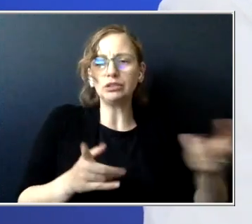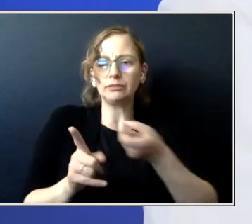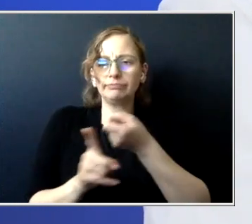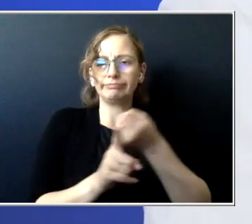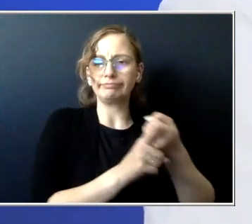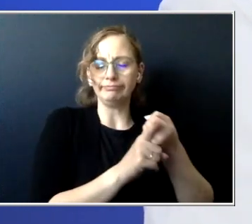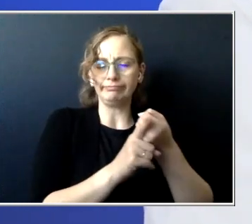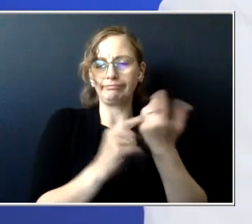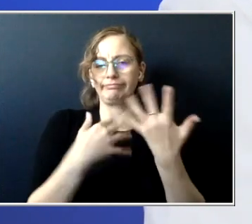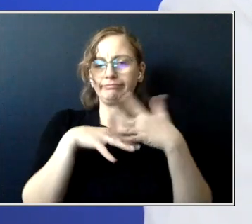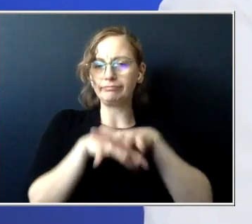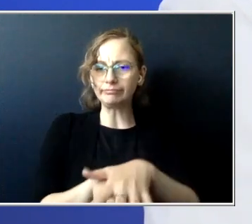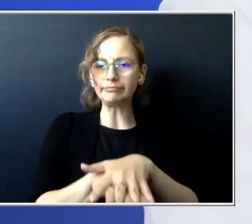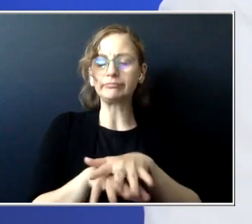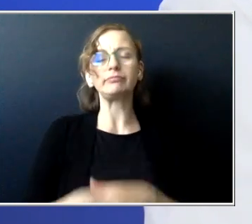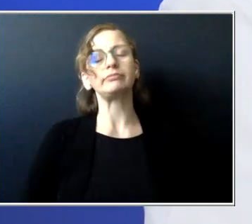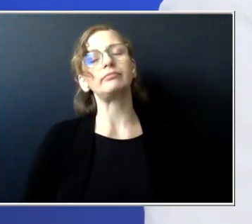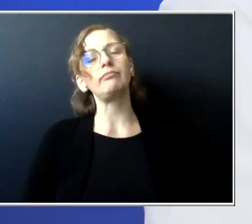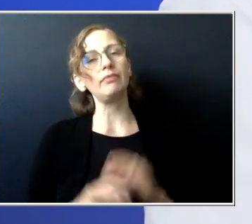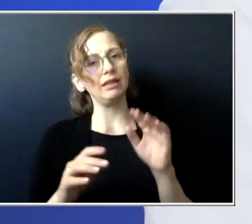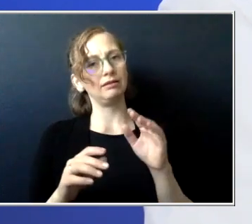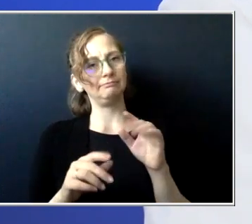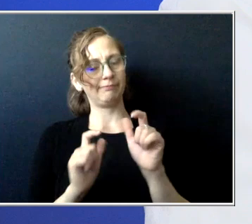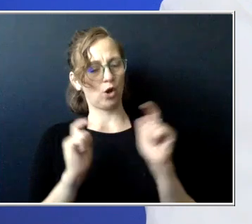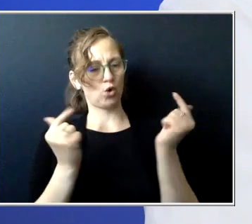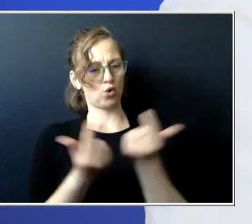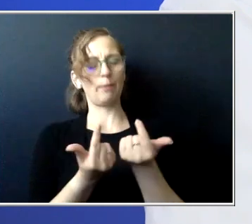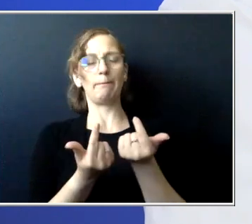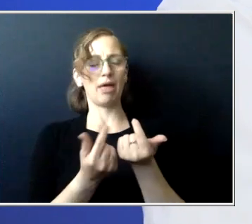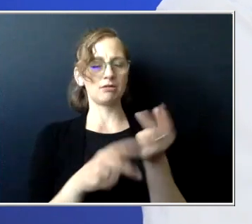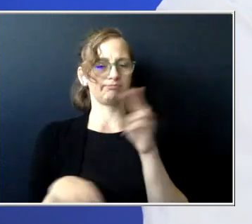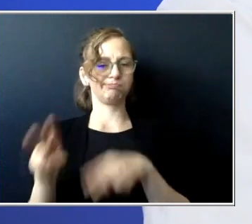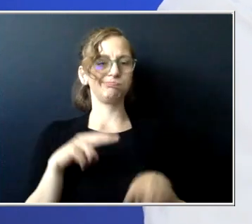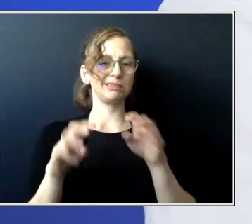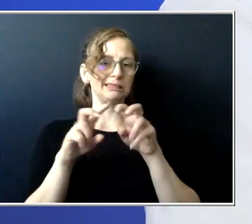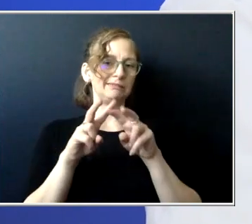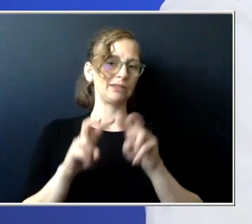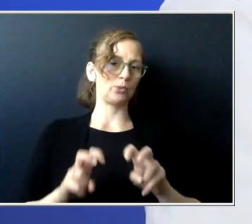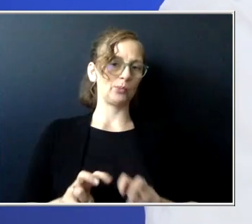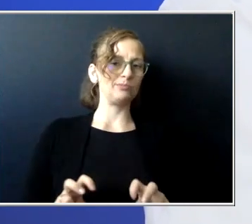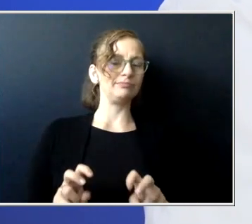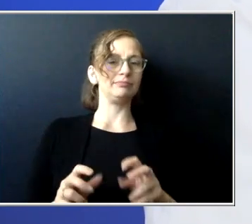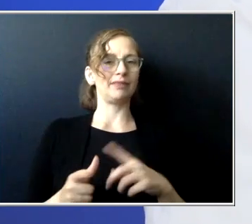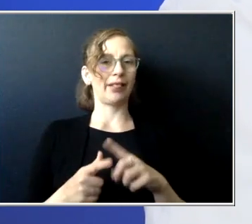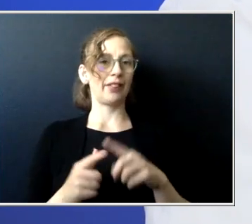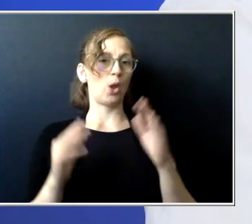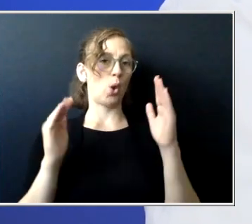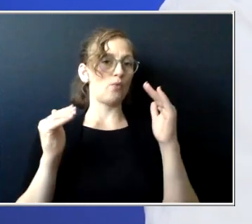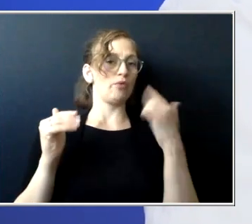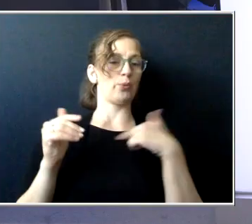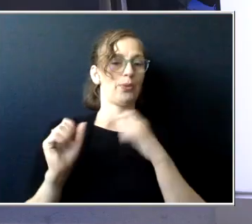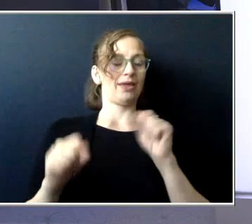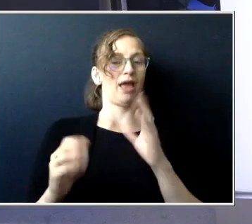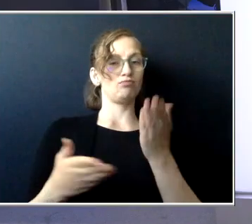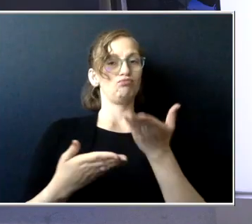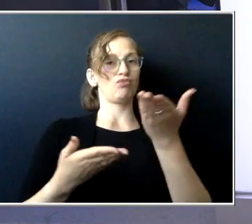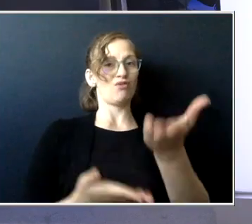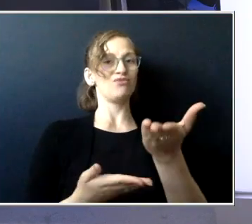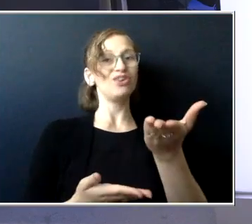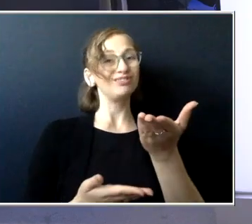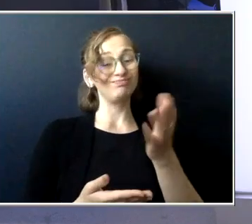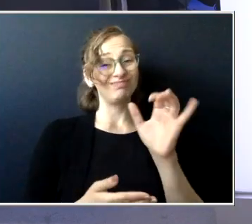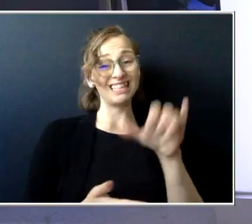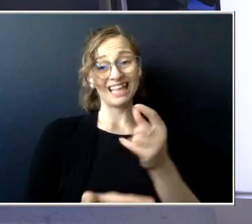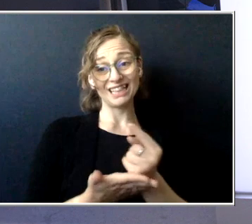and then hopefully we have the opportunity to offer this therapy. So